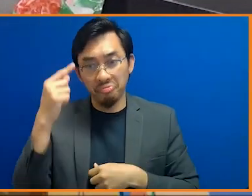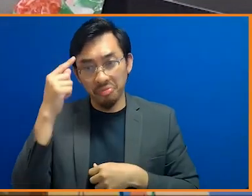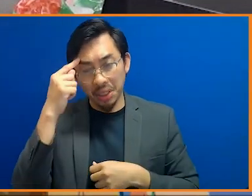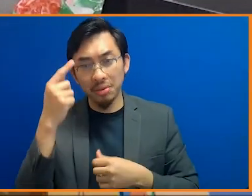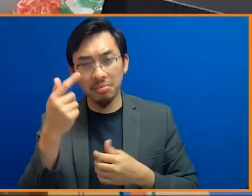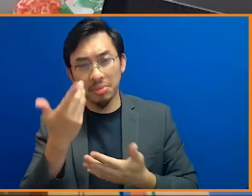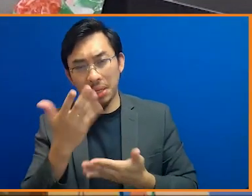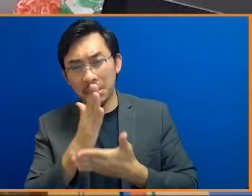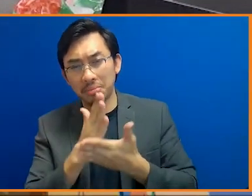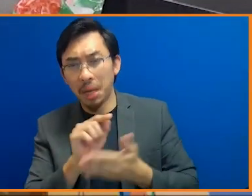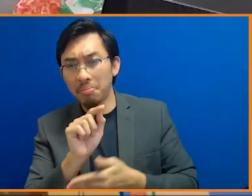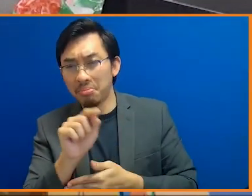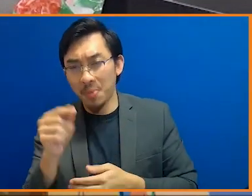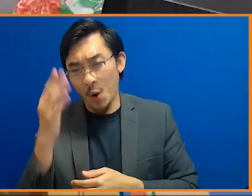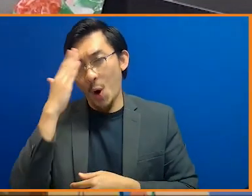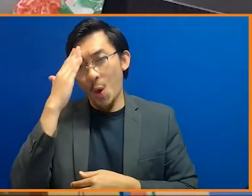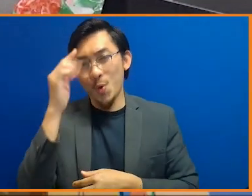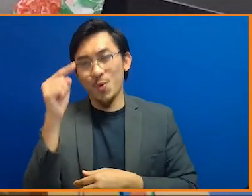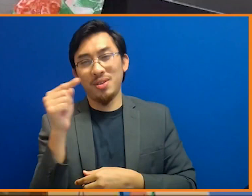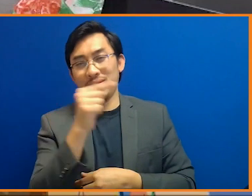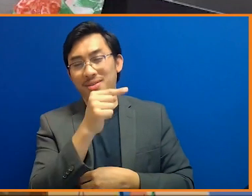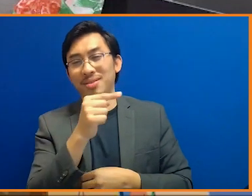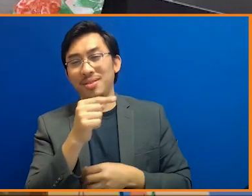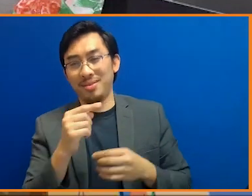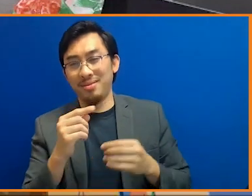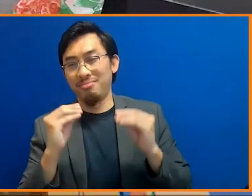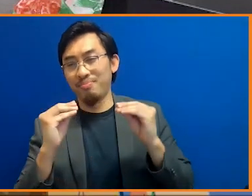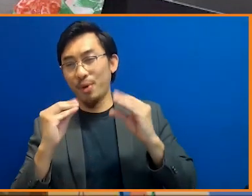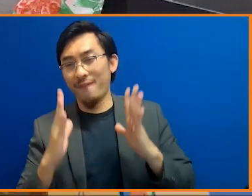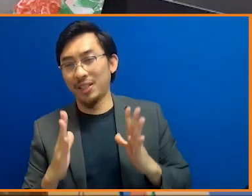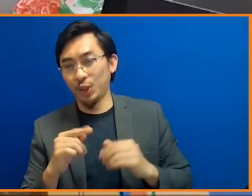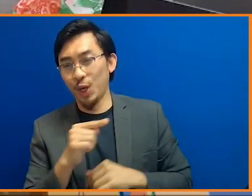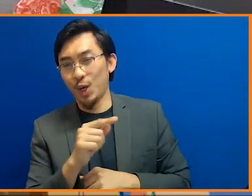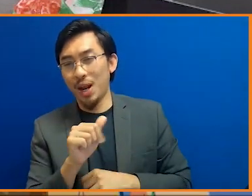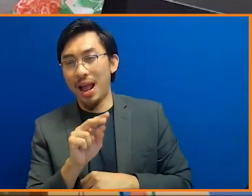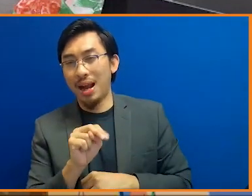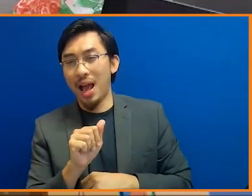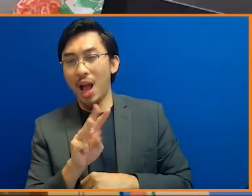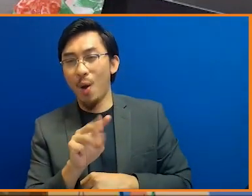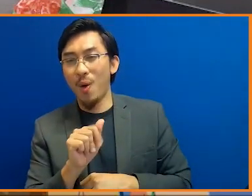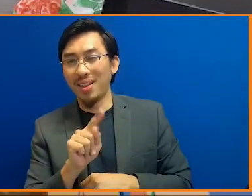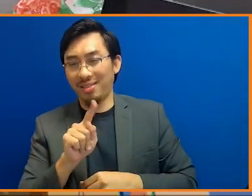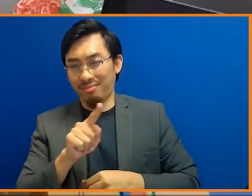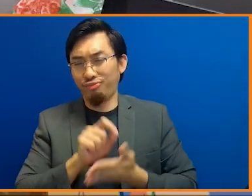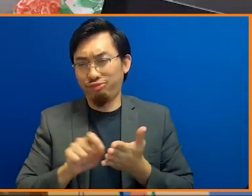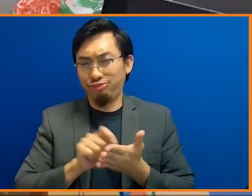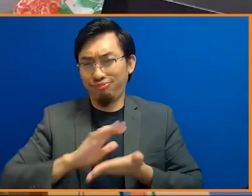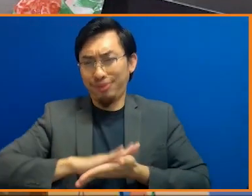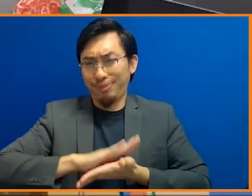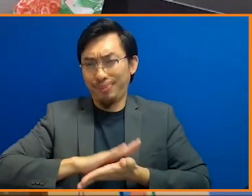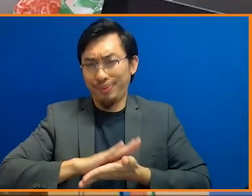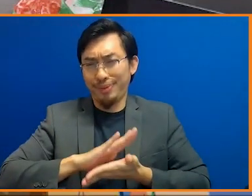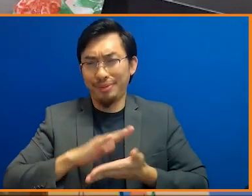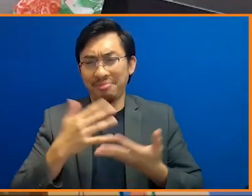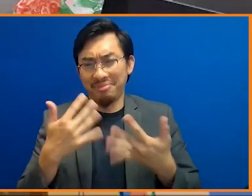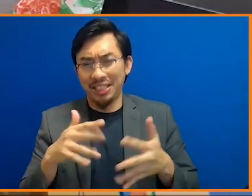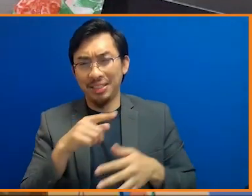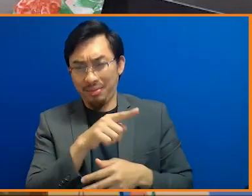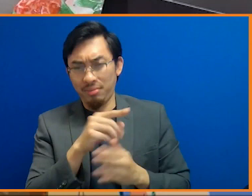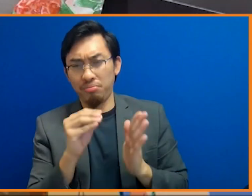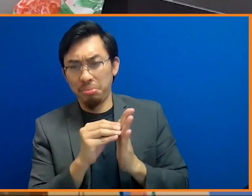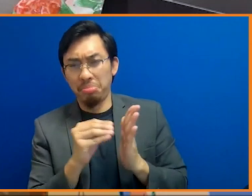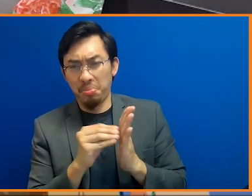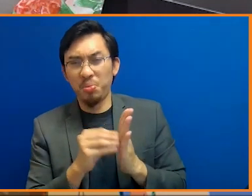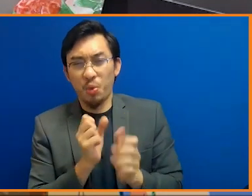I do believe that most of the participants already known a lot of Professor Anawat publications, and I believe